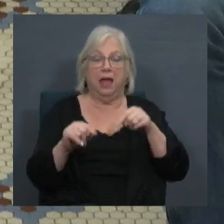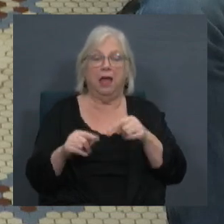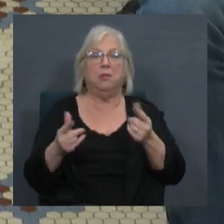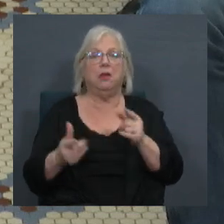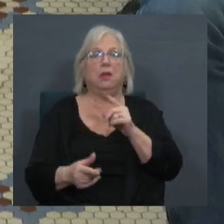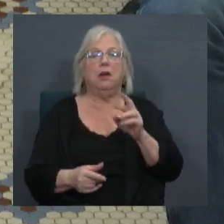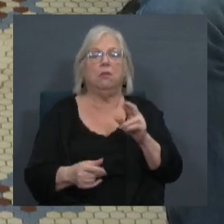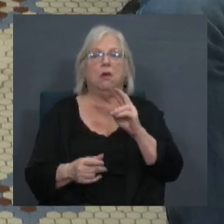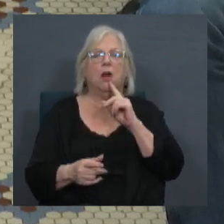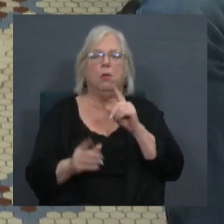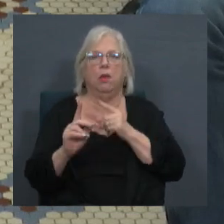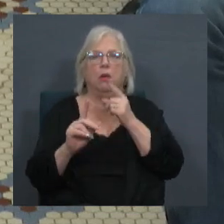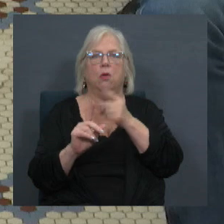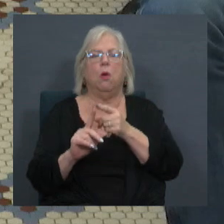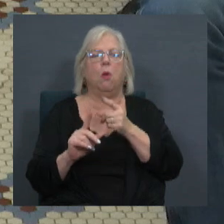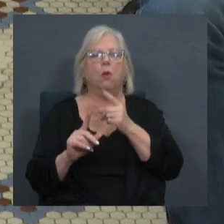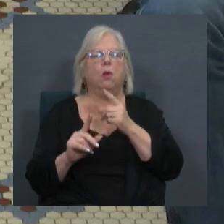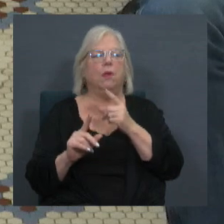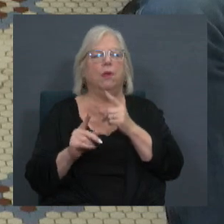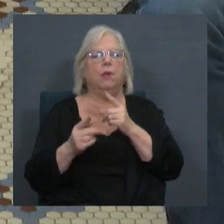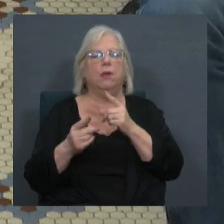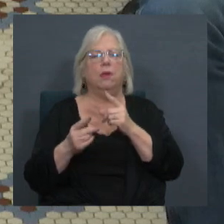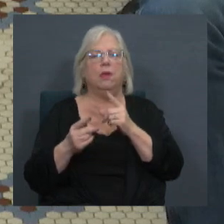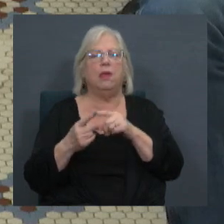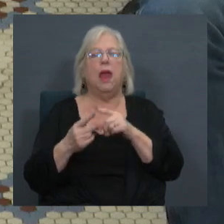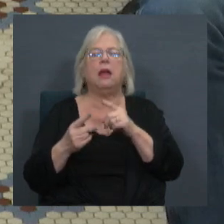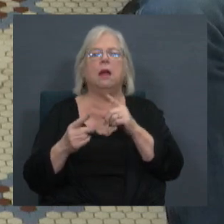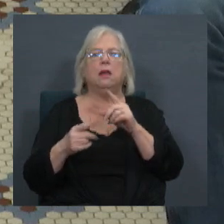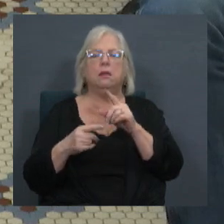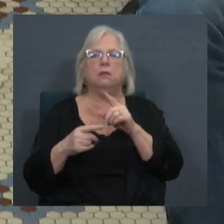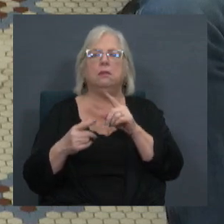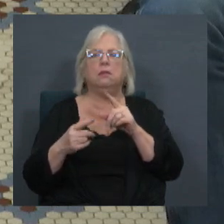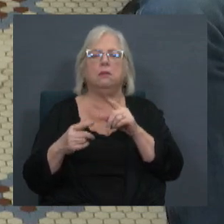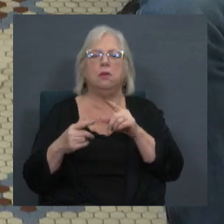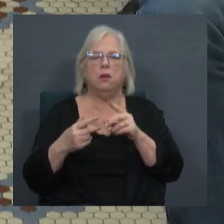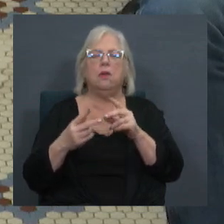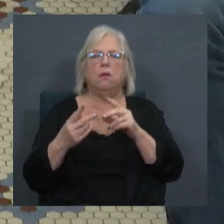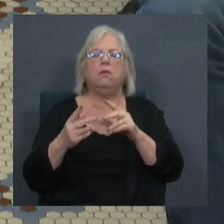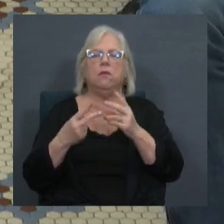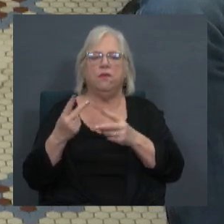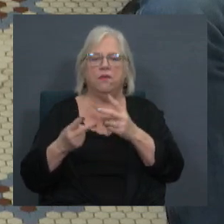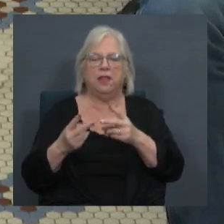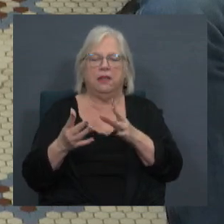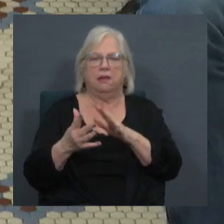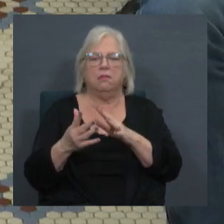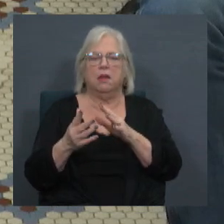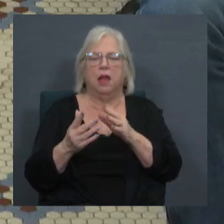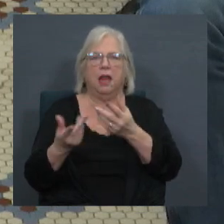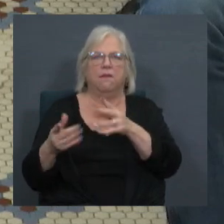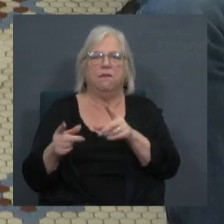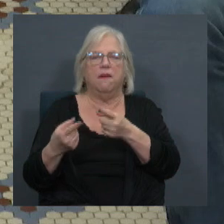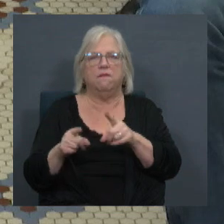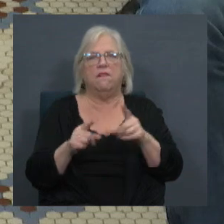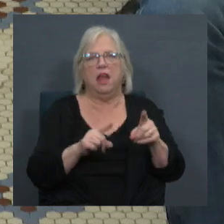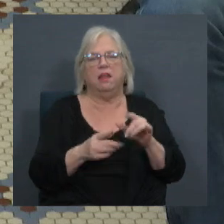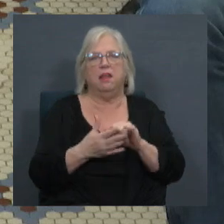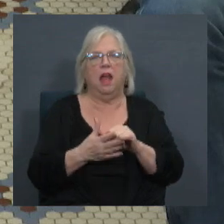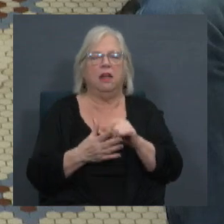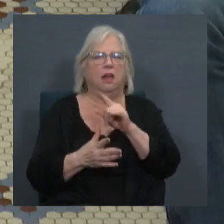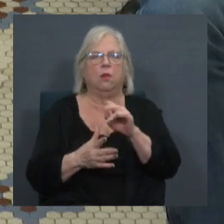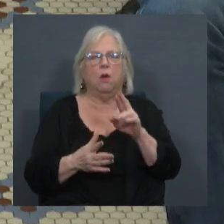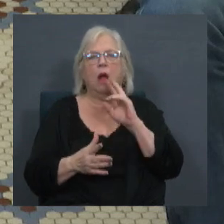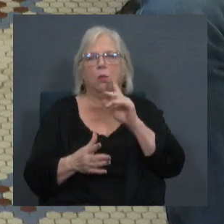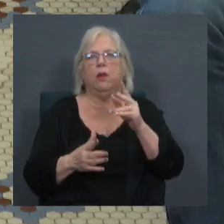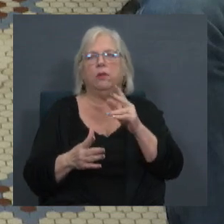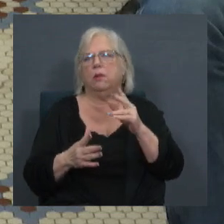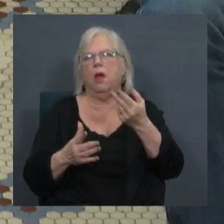out on an outing that Little Rock was actually hosting for all of the airline folks that served the airport. And I came in